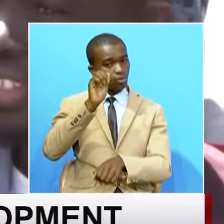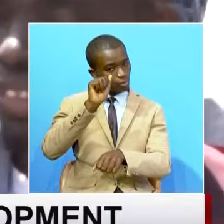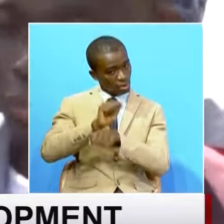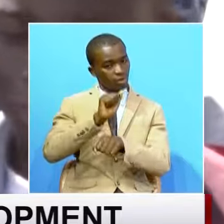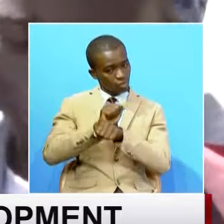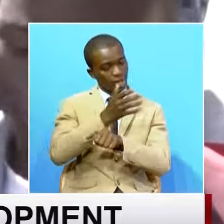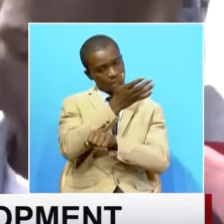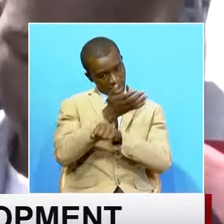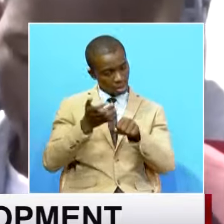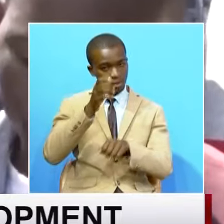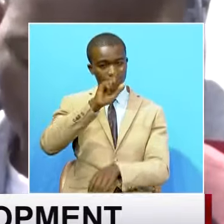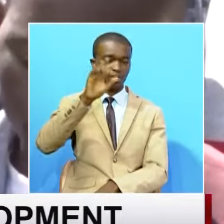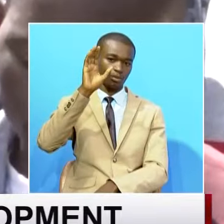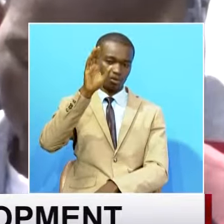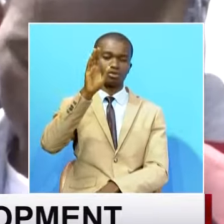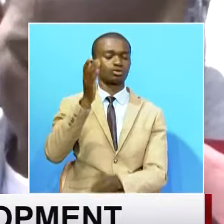Lwapula province.